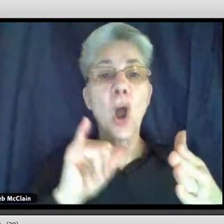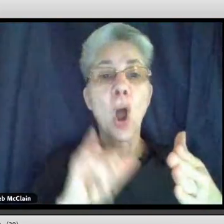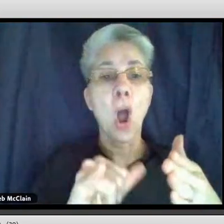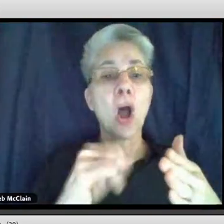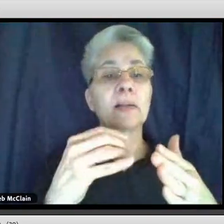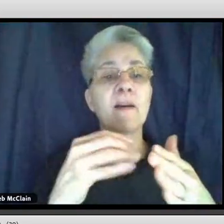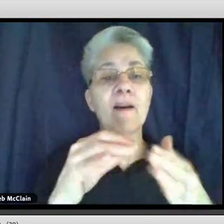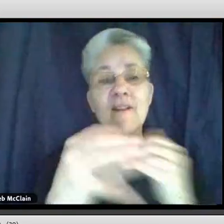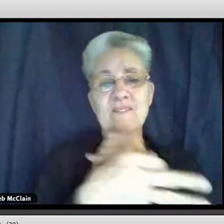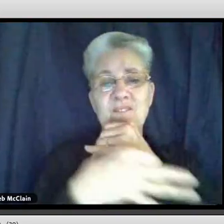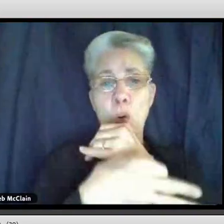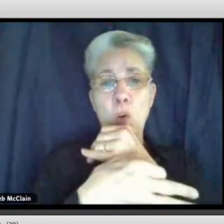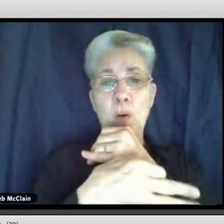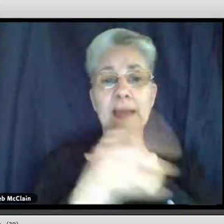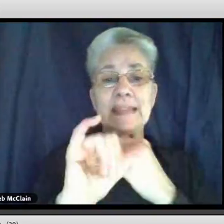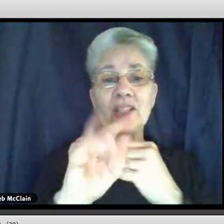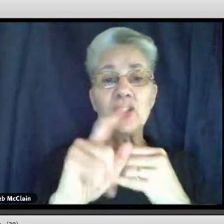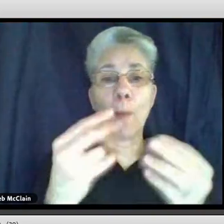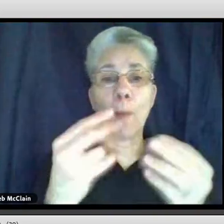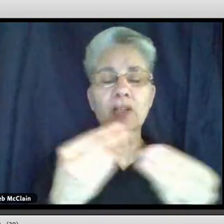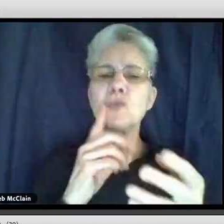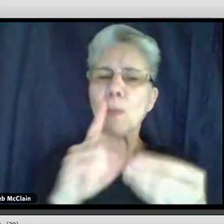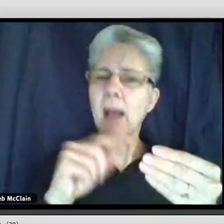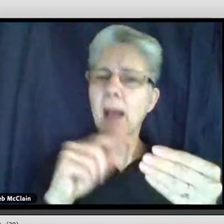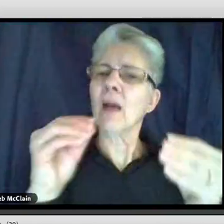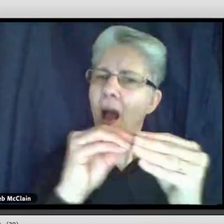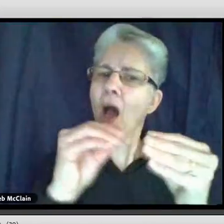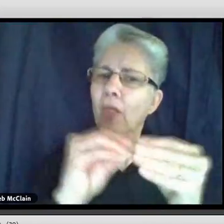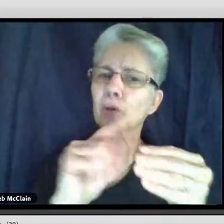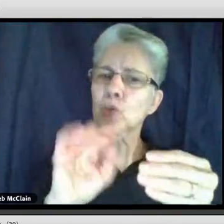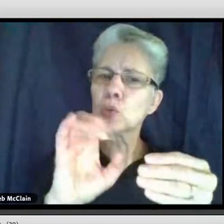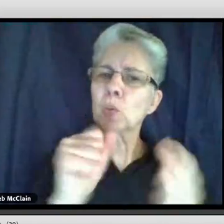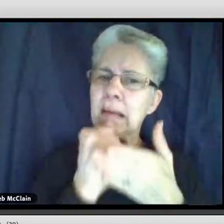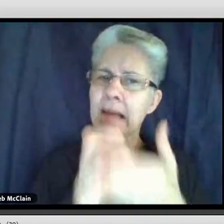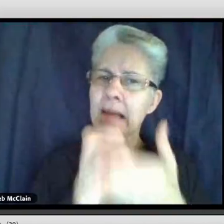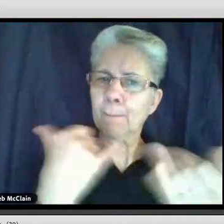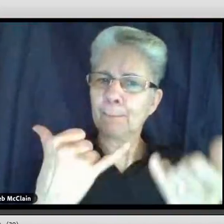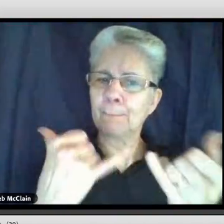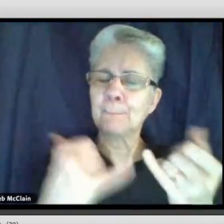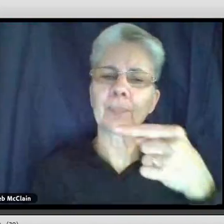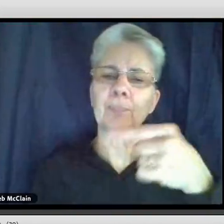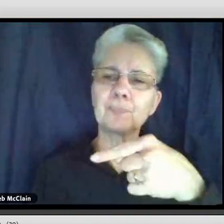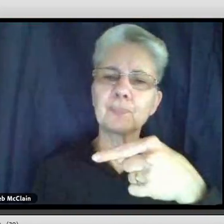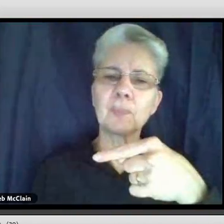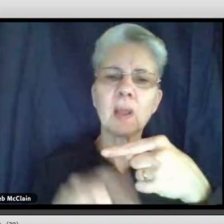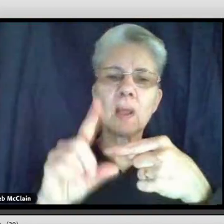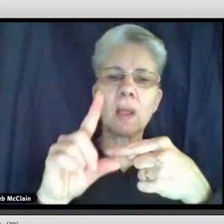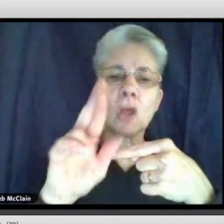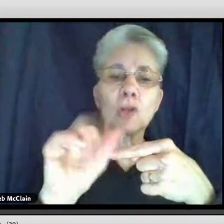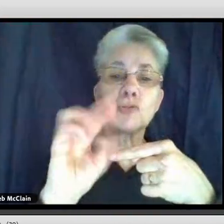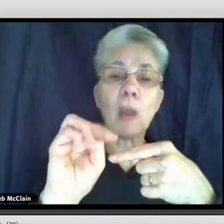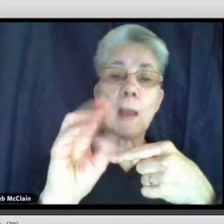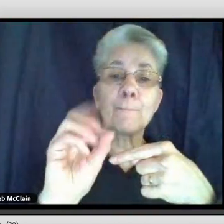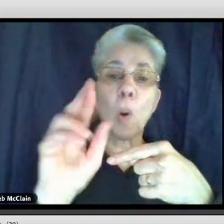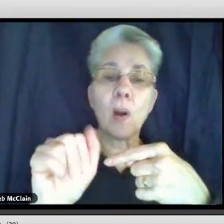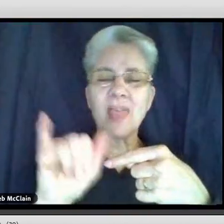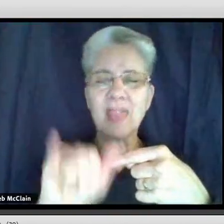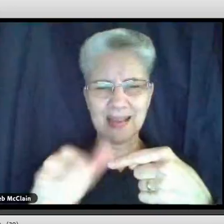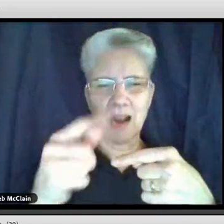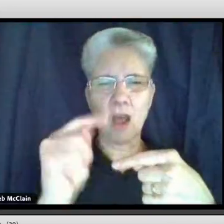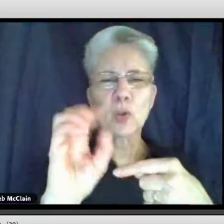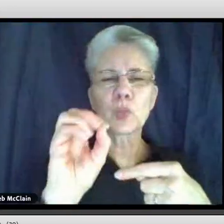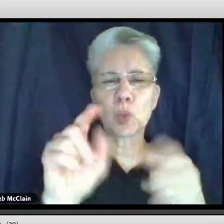materials, we can talk about some other tools that become useful at this point. Drambora is another tool